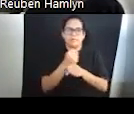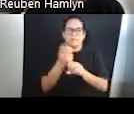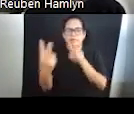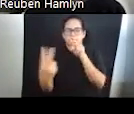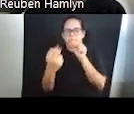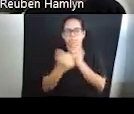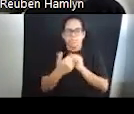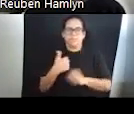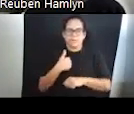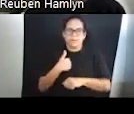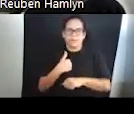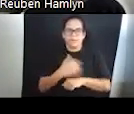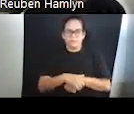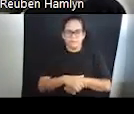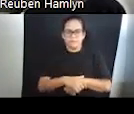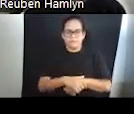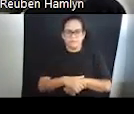me.